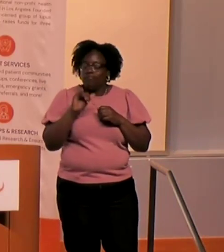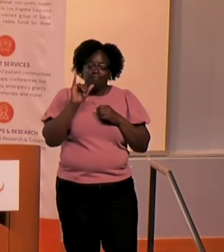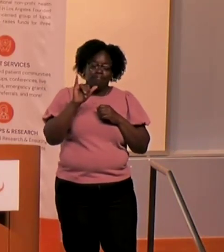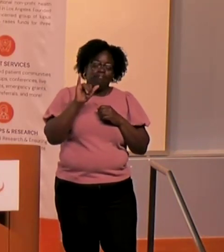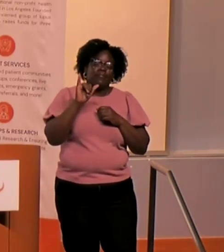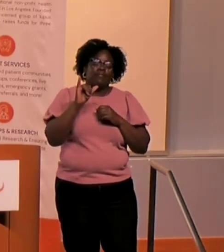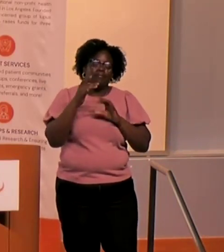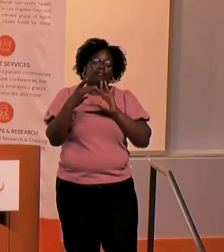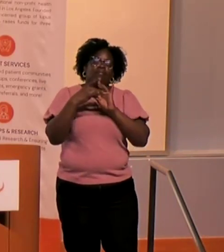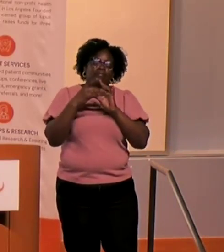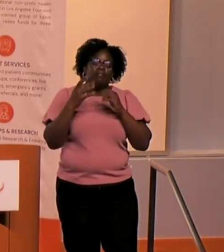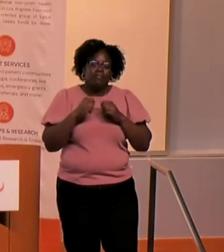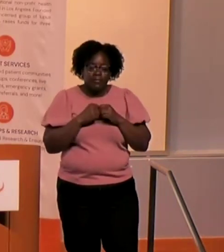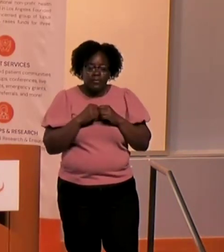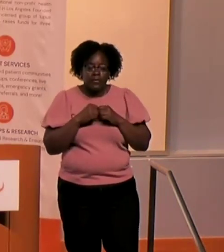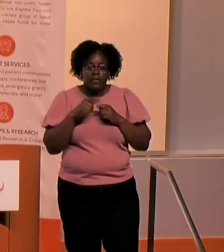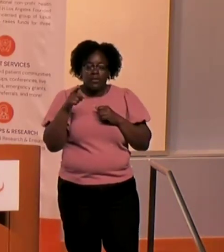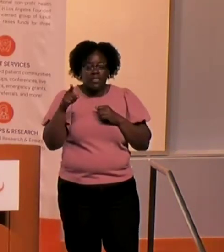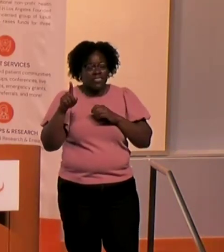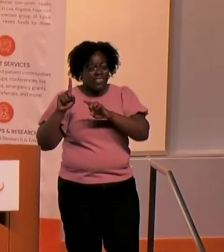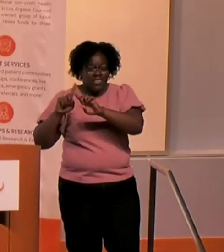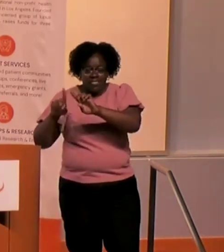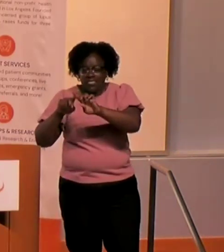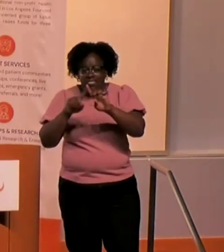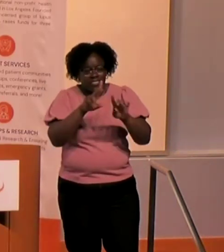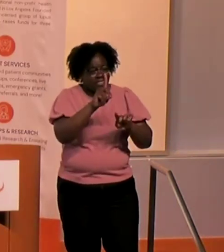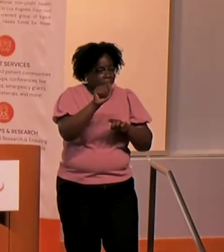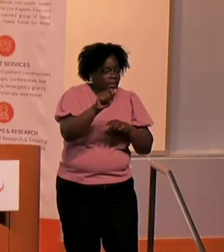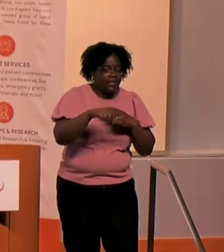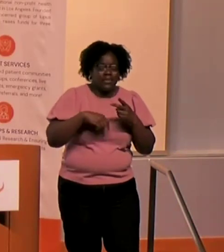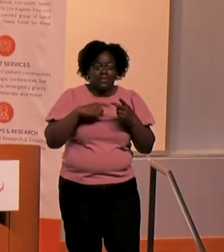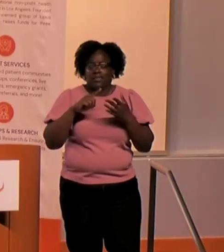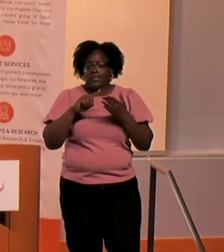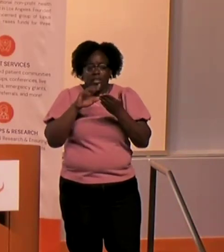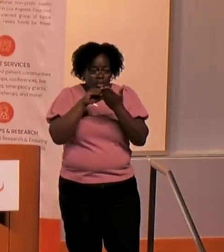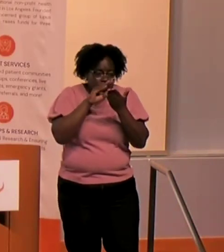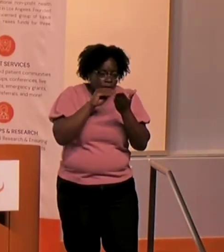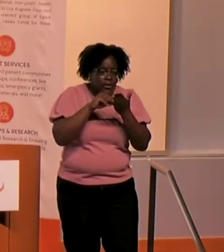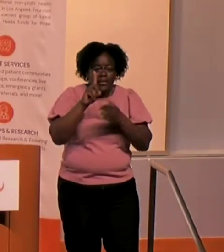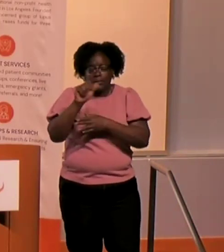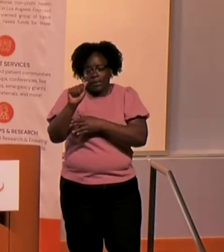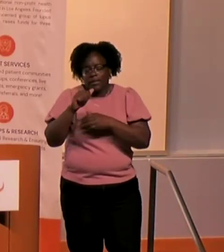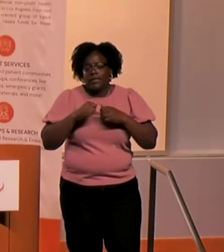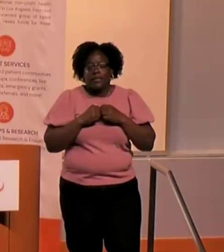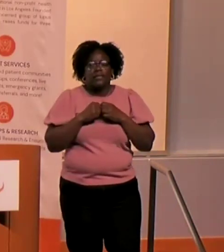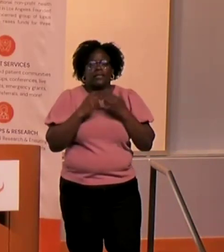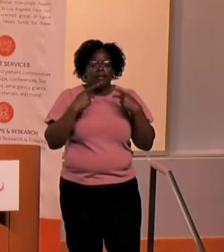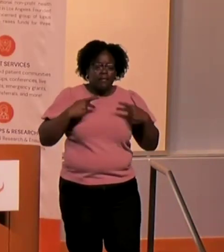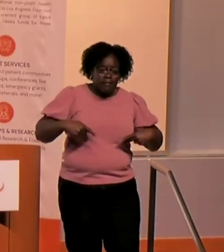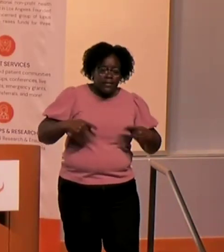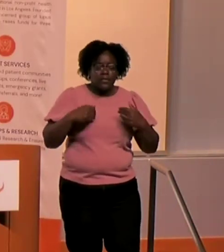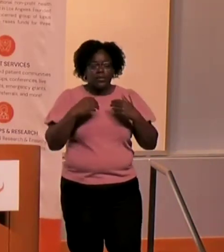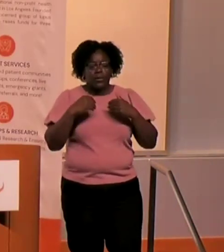and a lot of them dealing with different disabilities and learning disabilities, physical and mental